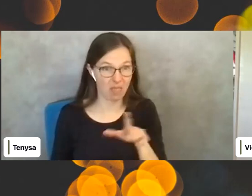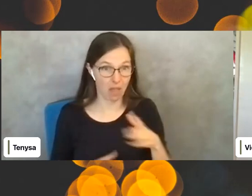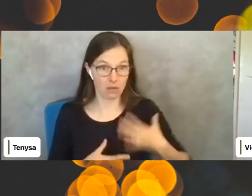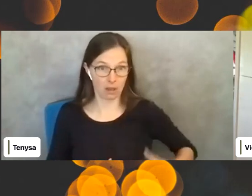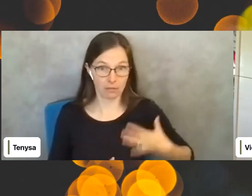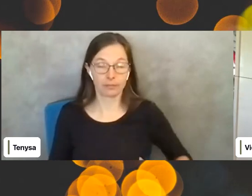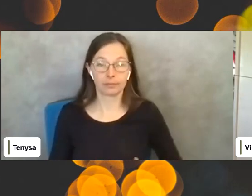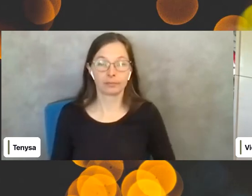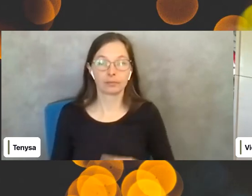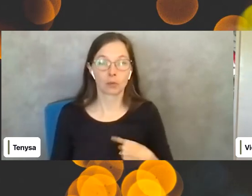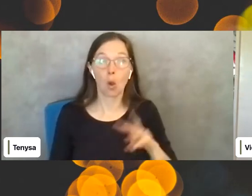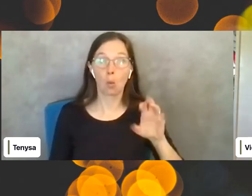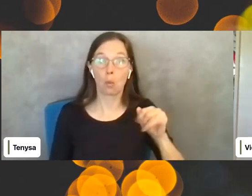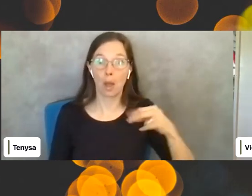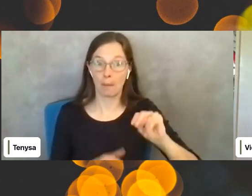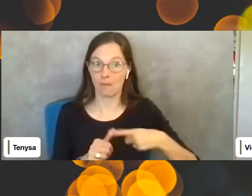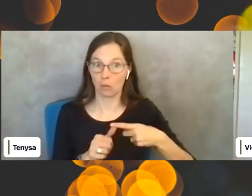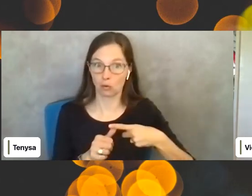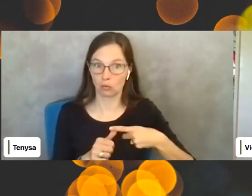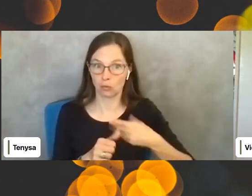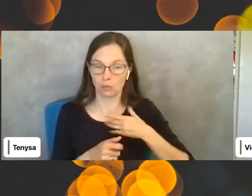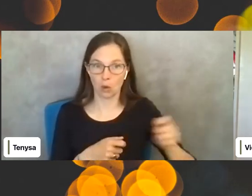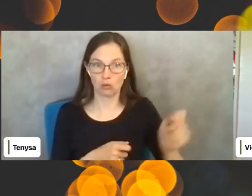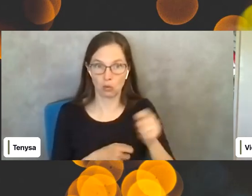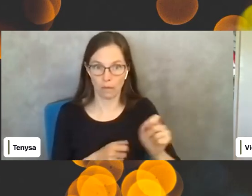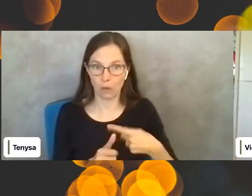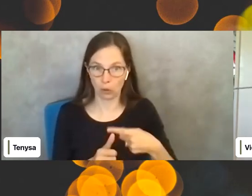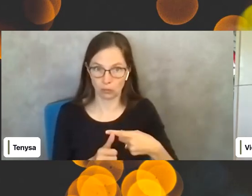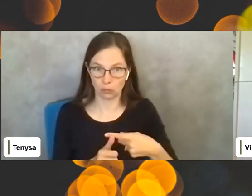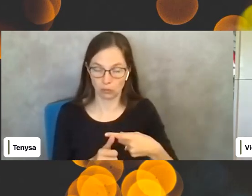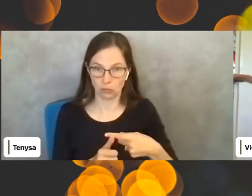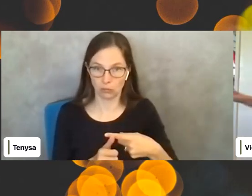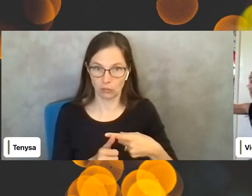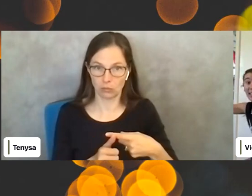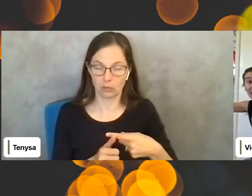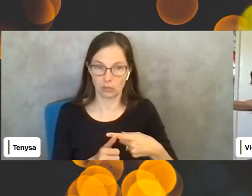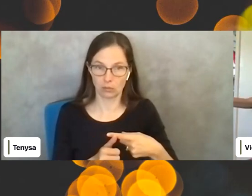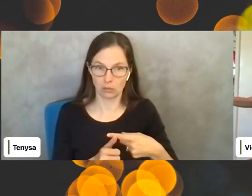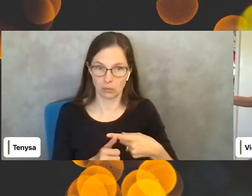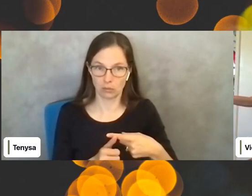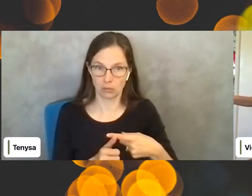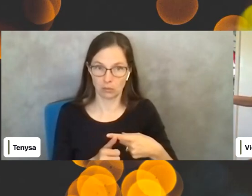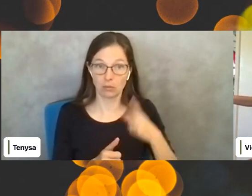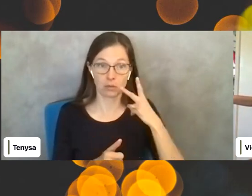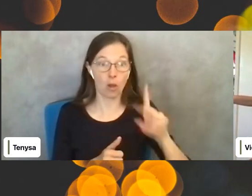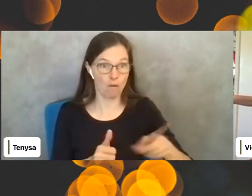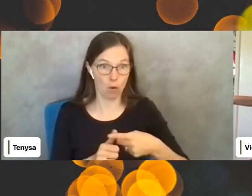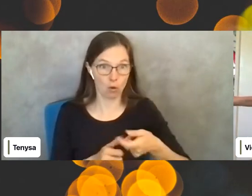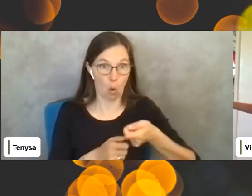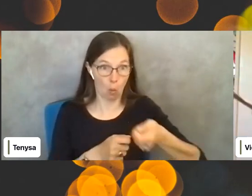go weapon first, because if I that's the first thing I want to get to. Weapon first, arm, body, and leg at the